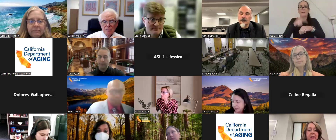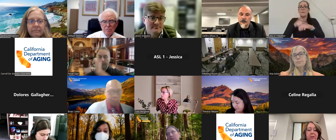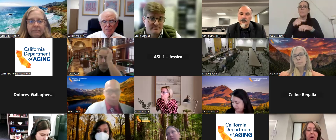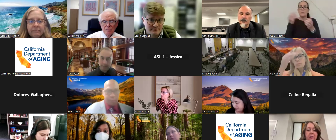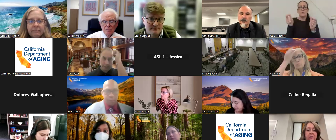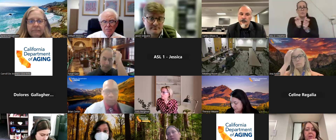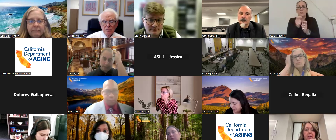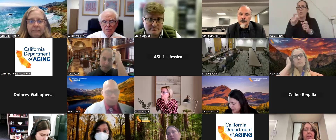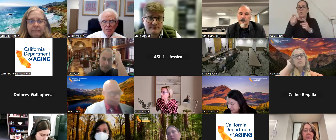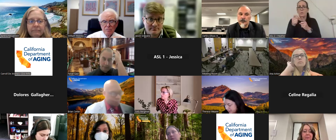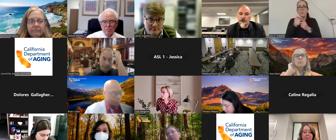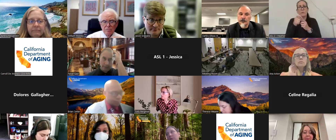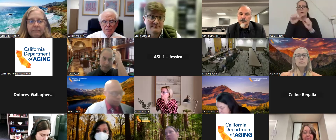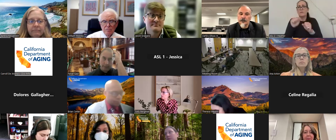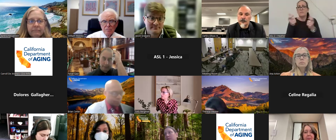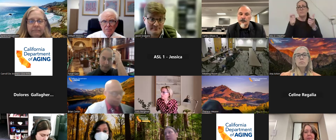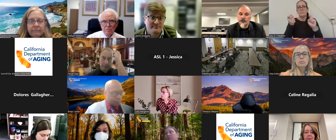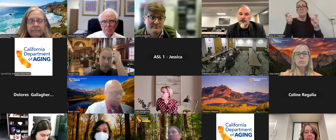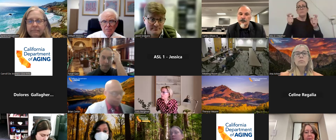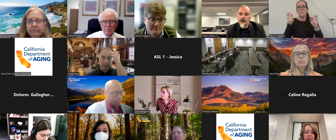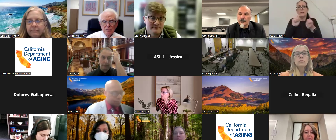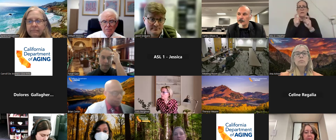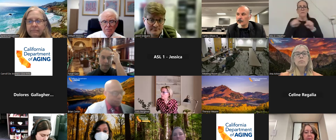if they're translated wrong. So thank you.